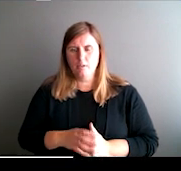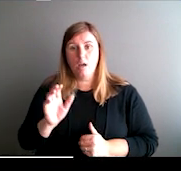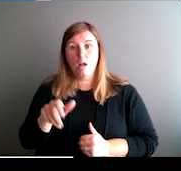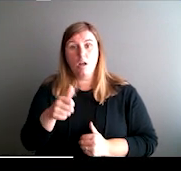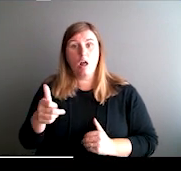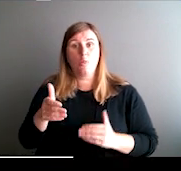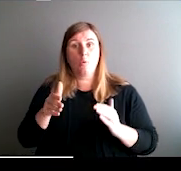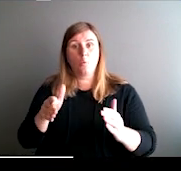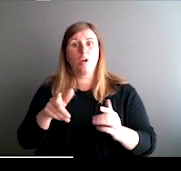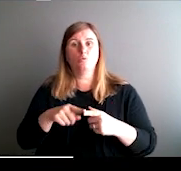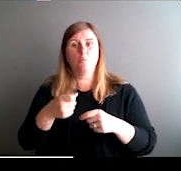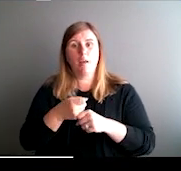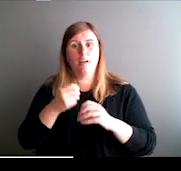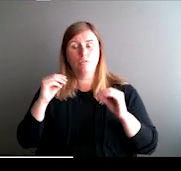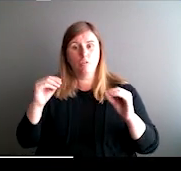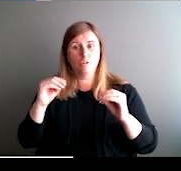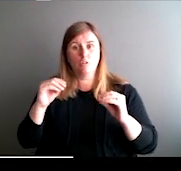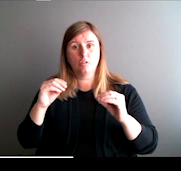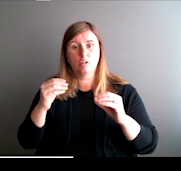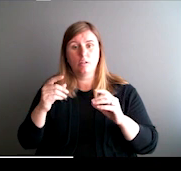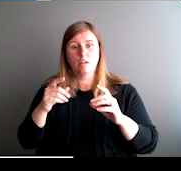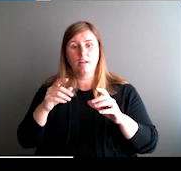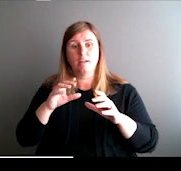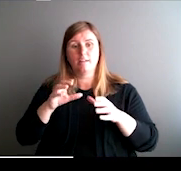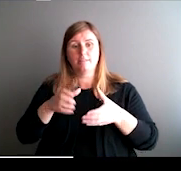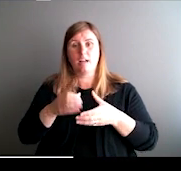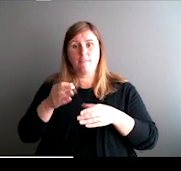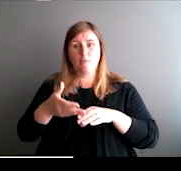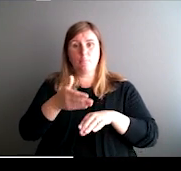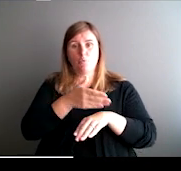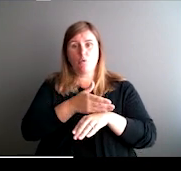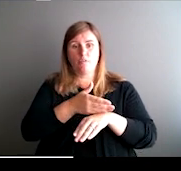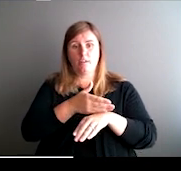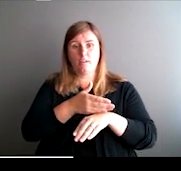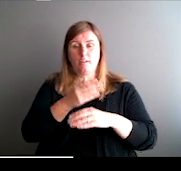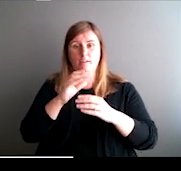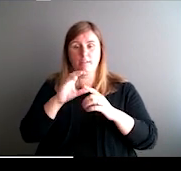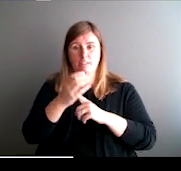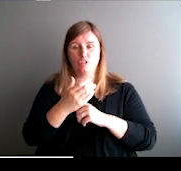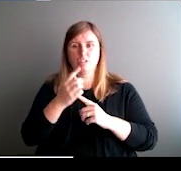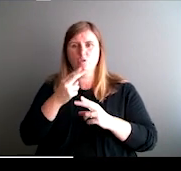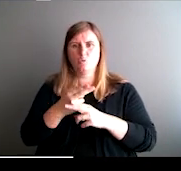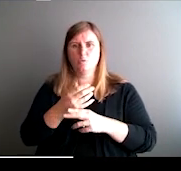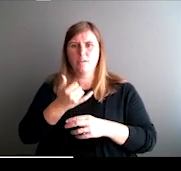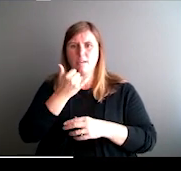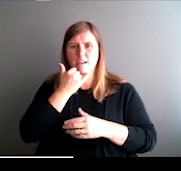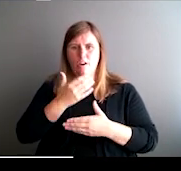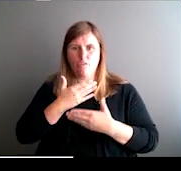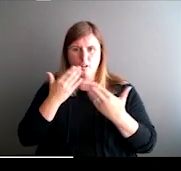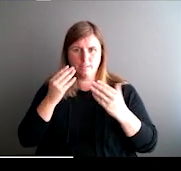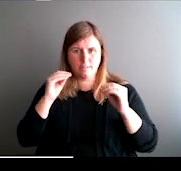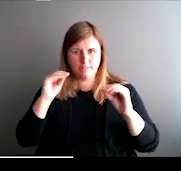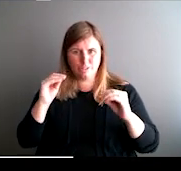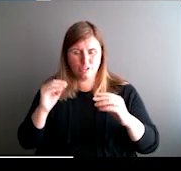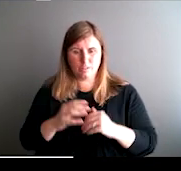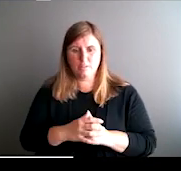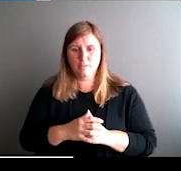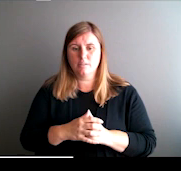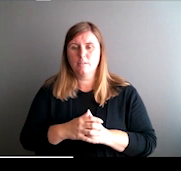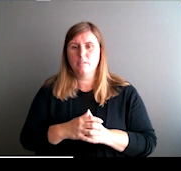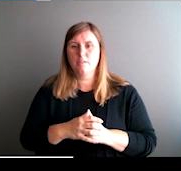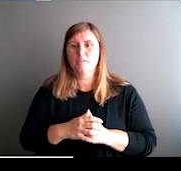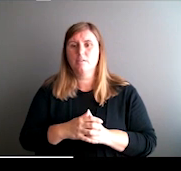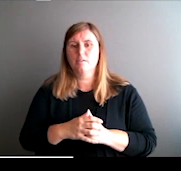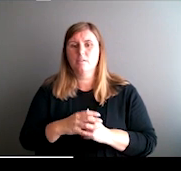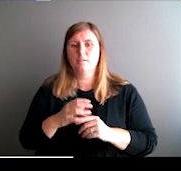Another way to make instruction a set of improving conditions is to use errorless teaching. Errorless teaching is simply teaching that